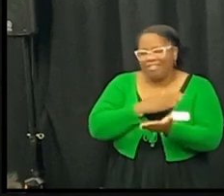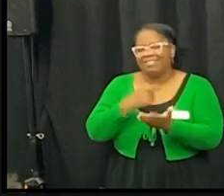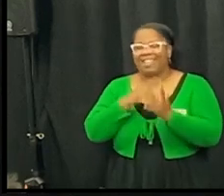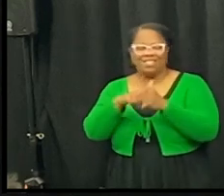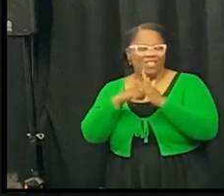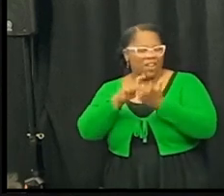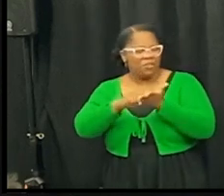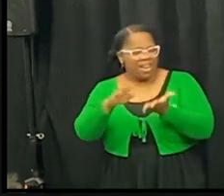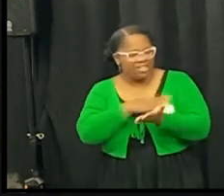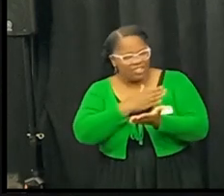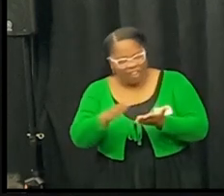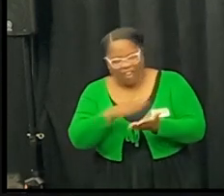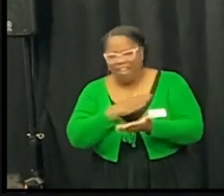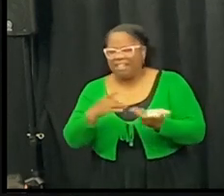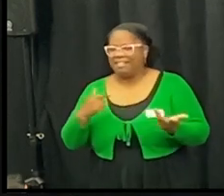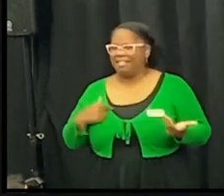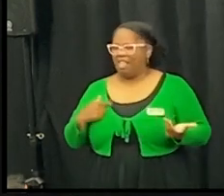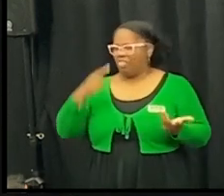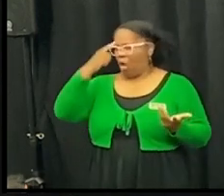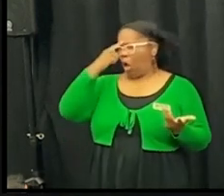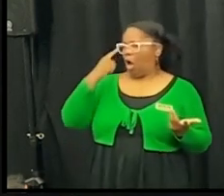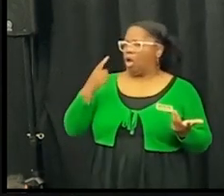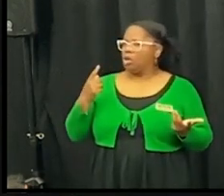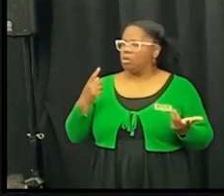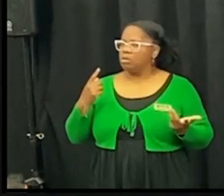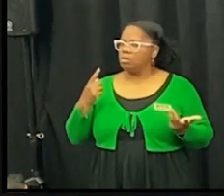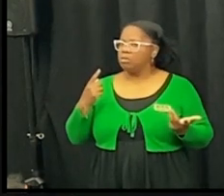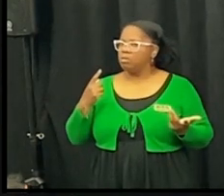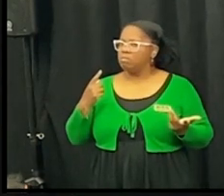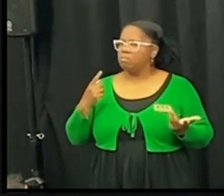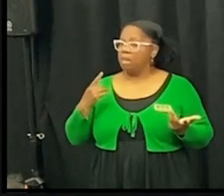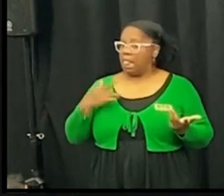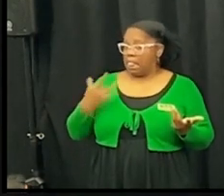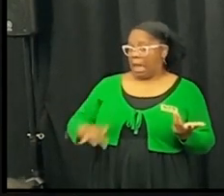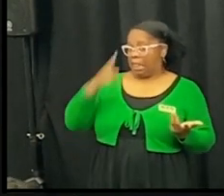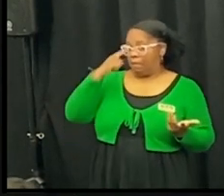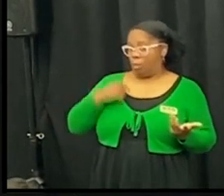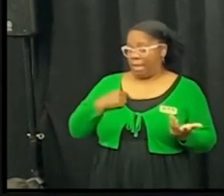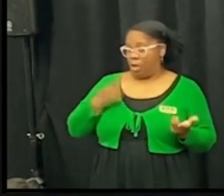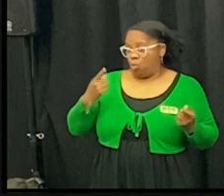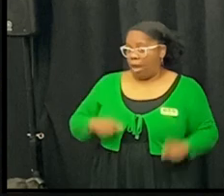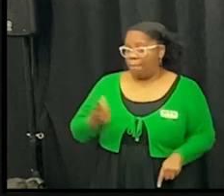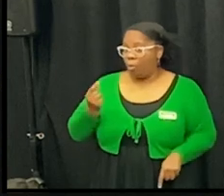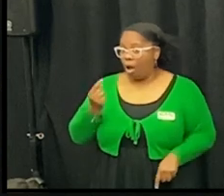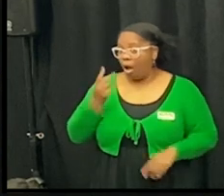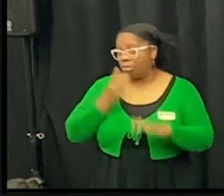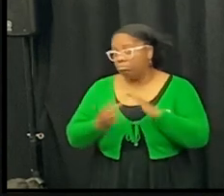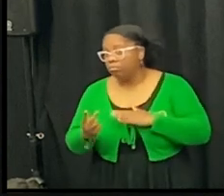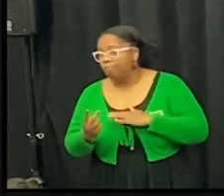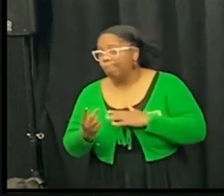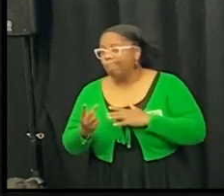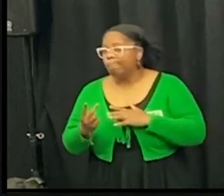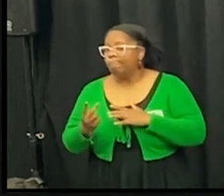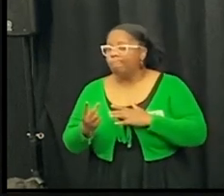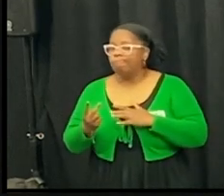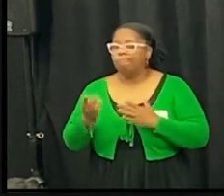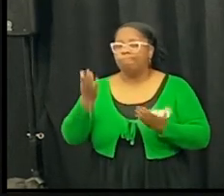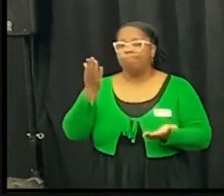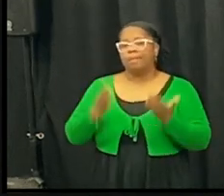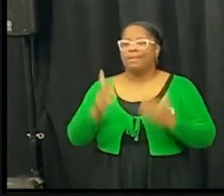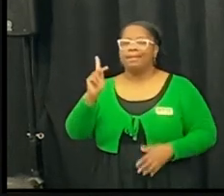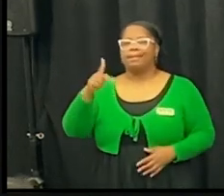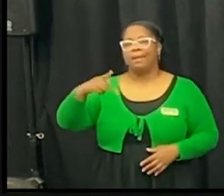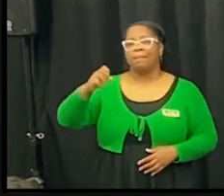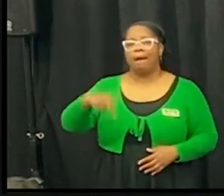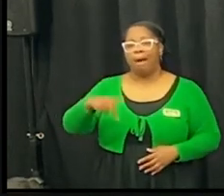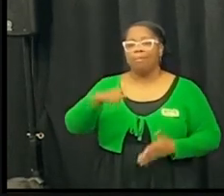writing songs. And I thought maybe the most probable thing that can happen to me would be maybe a K-pop writer